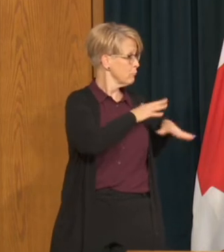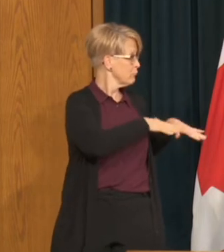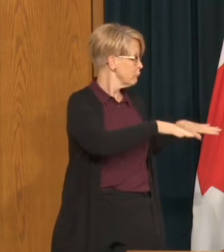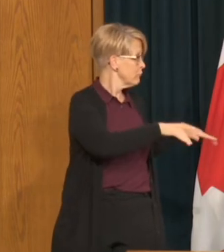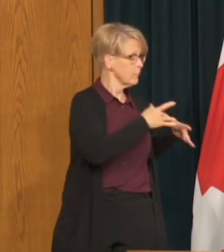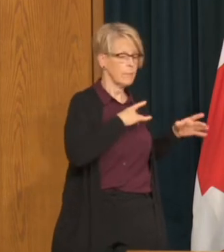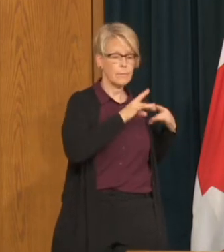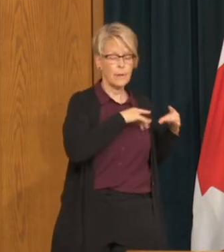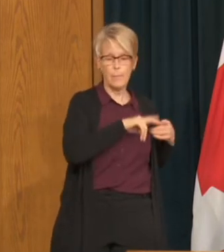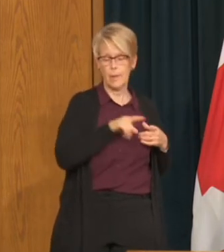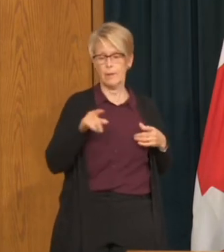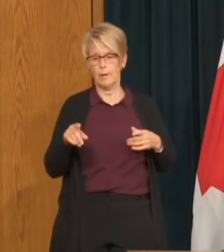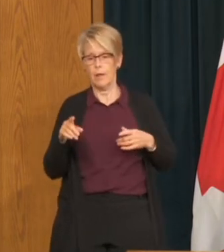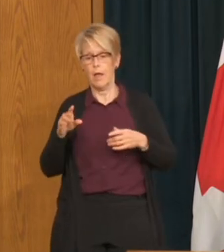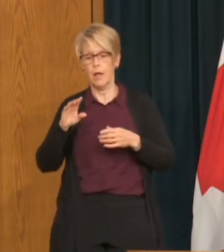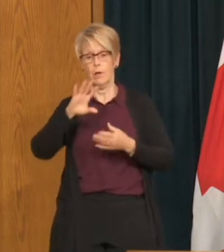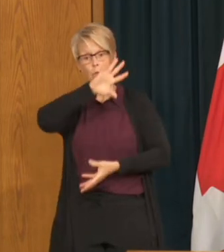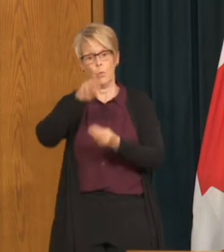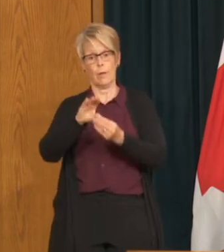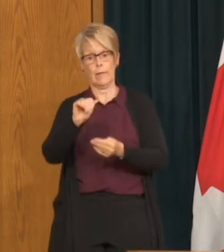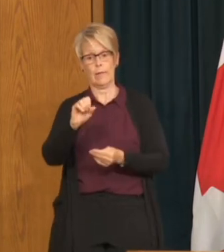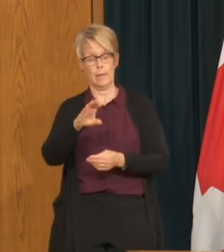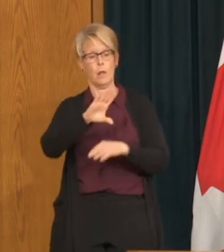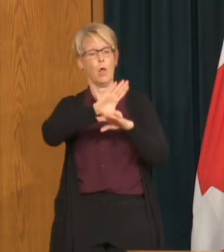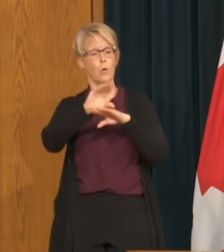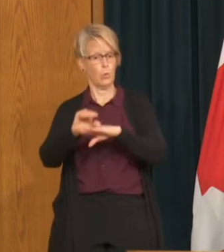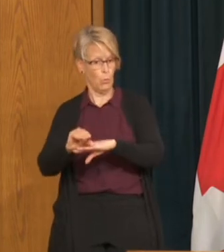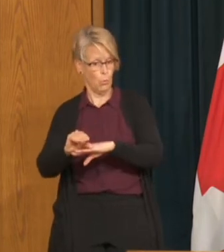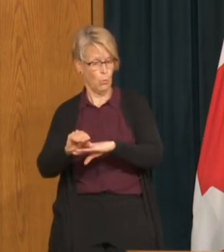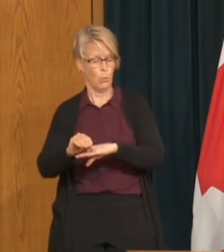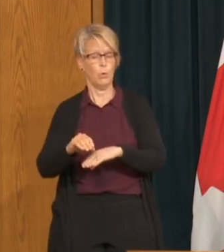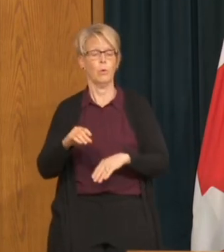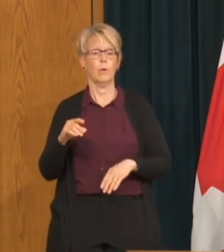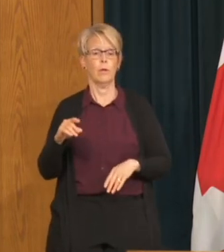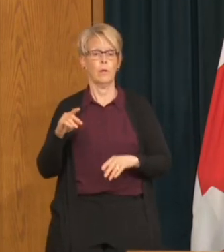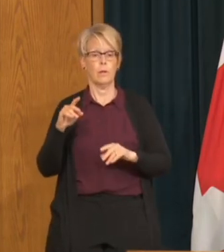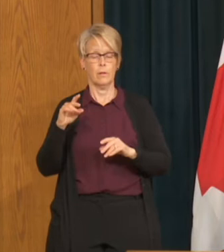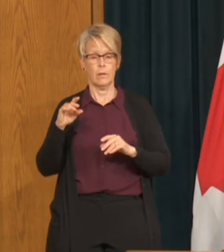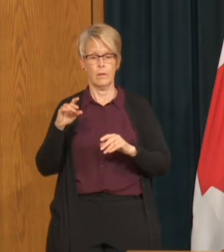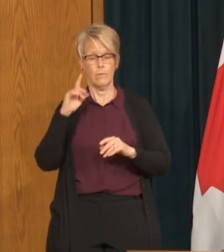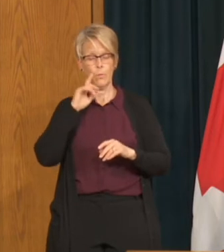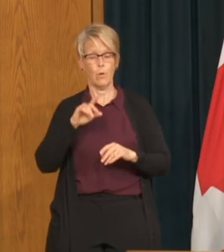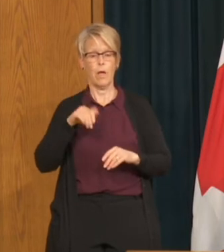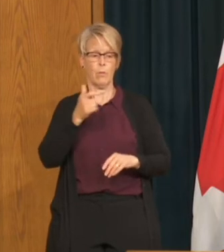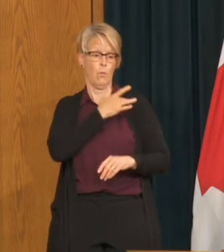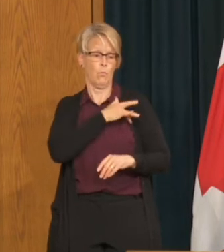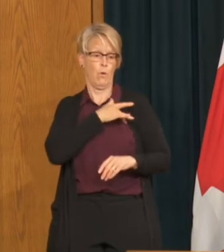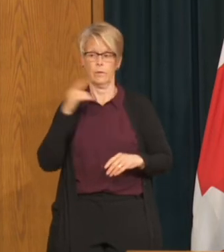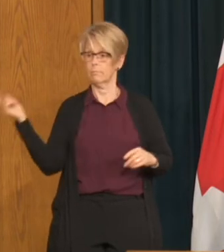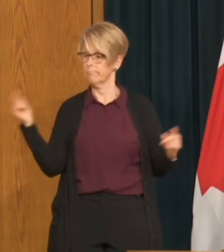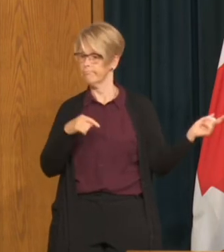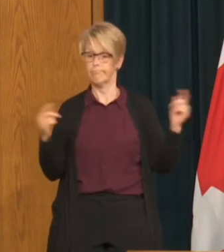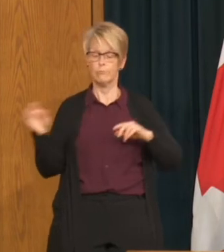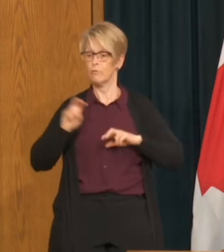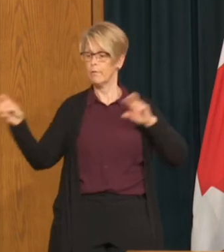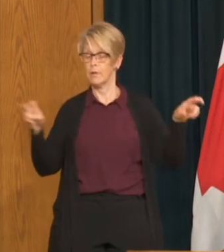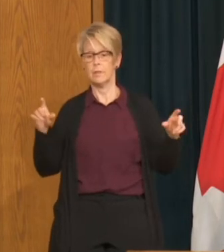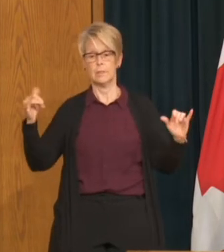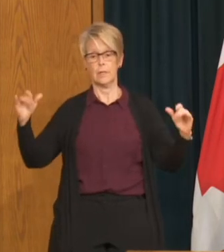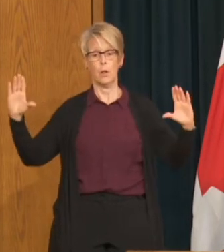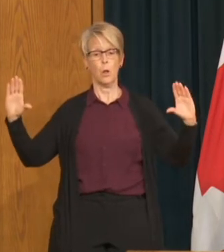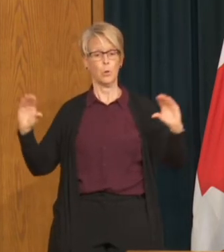our case numbers total remain low, and cases due to importation or interprovincial travel remain low as well. Thank